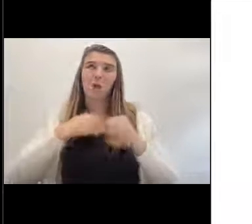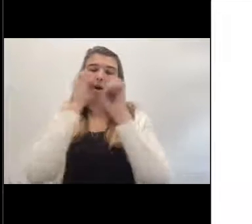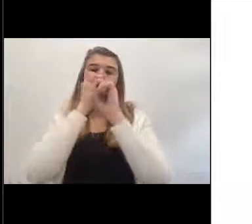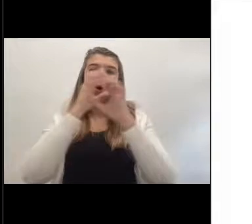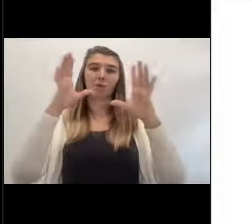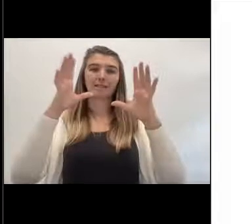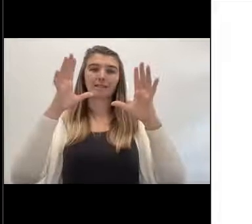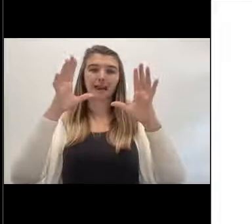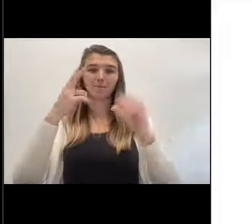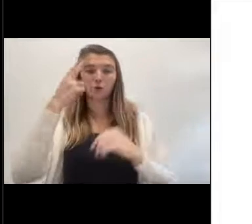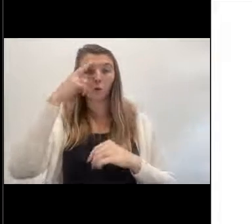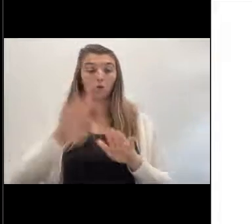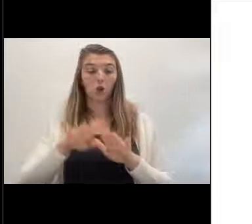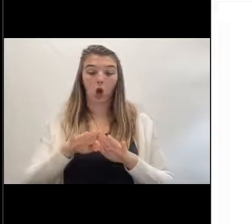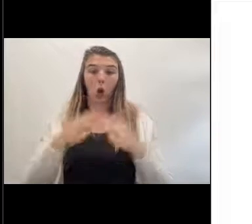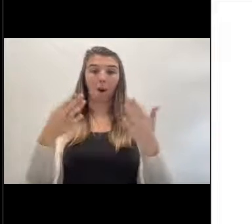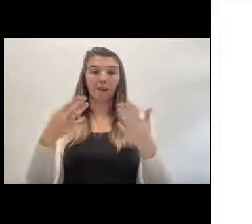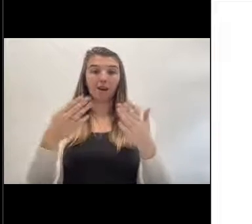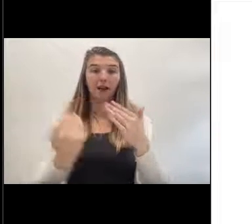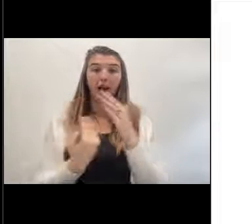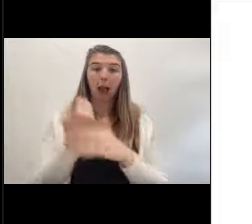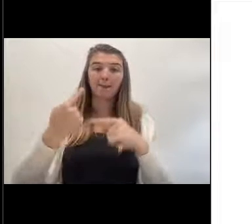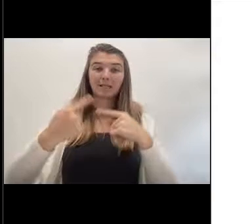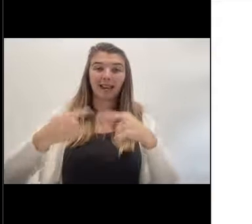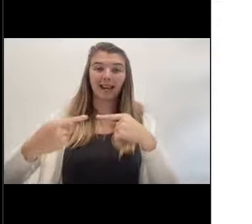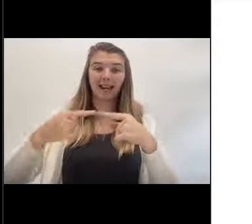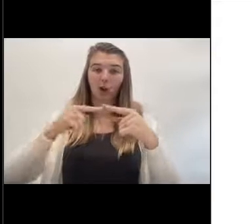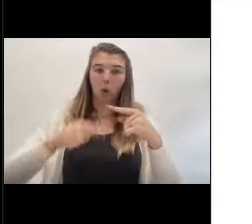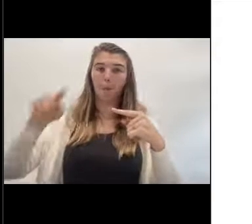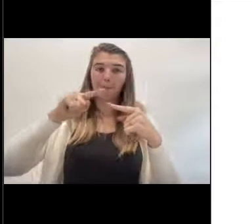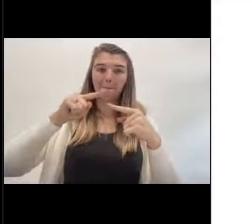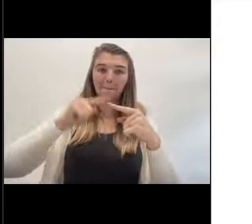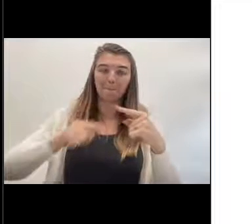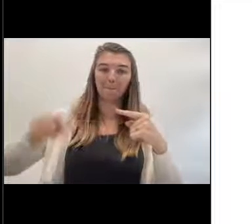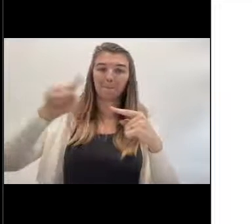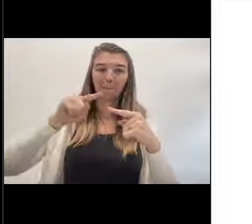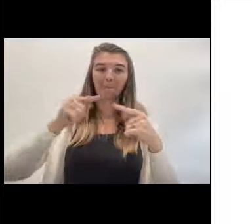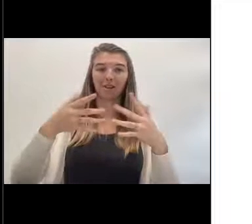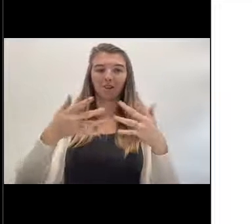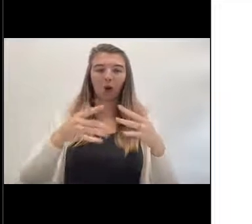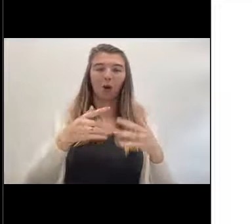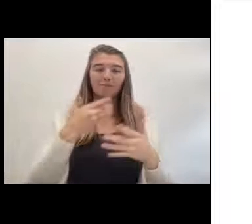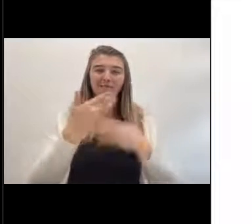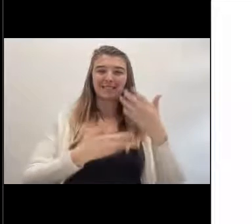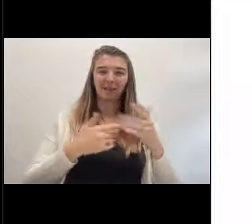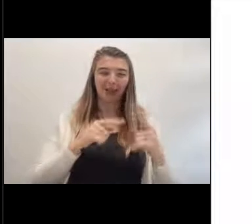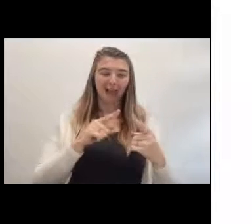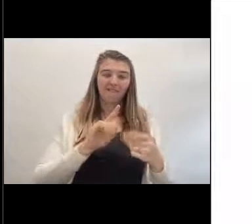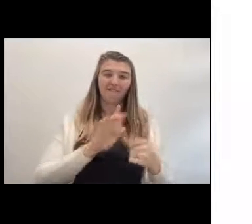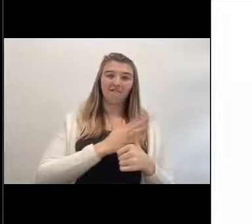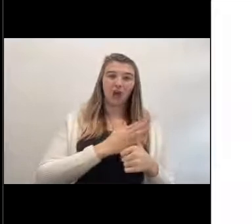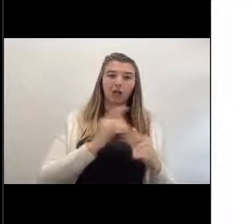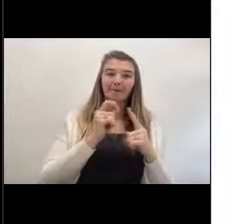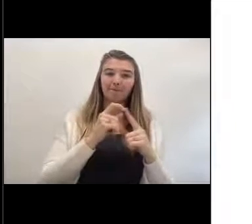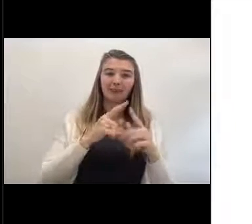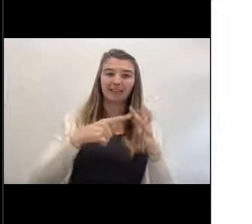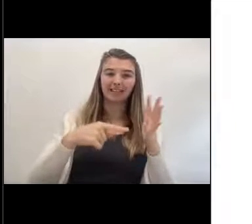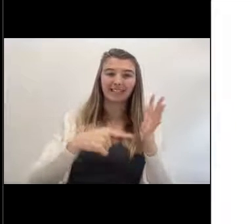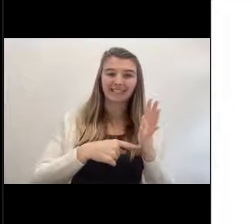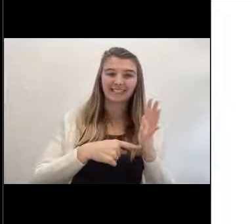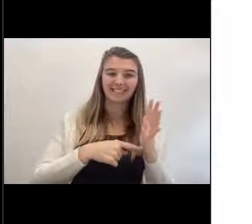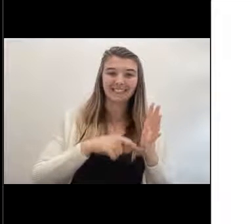loop. So what happens there? As I explained, you have PET as a starting material, you enzymatically degrade it and get ethylene glycol